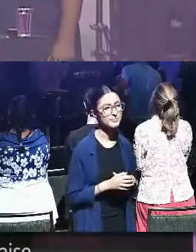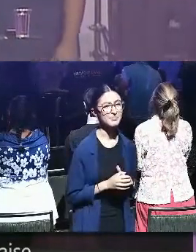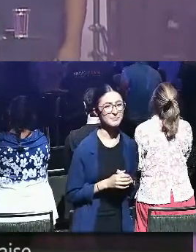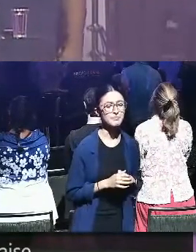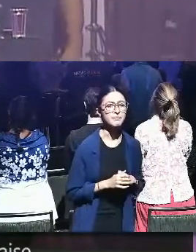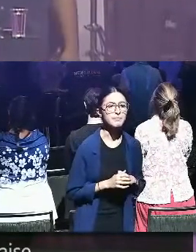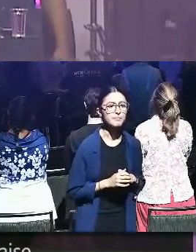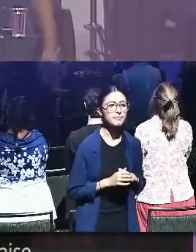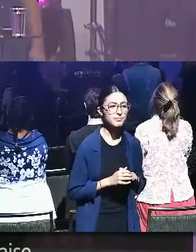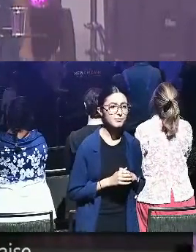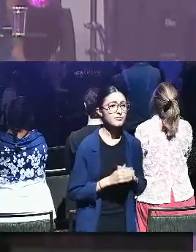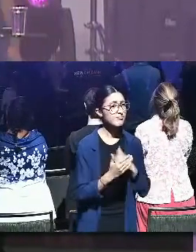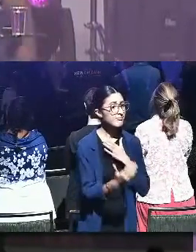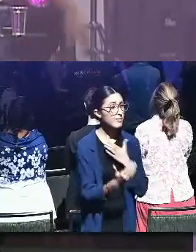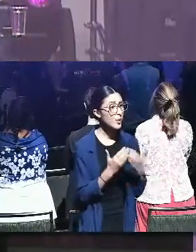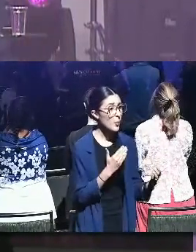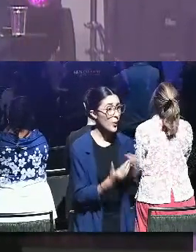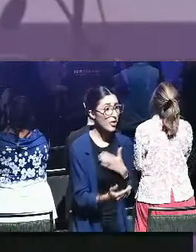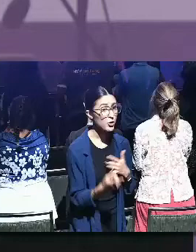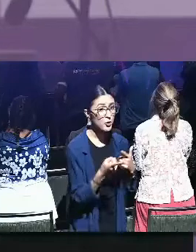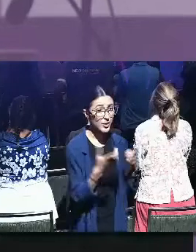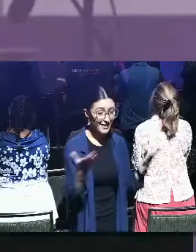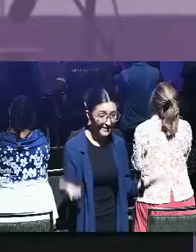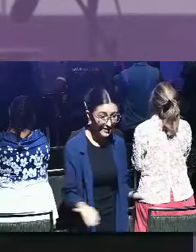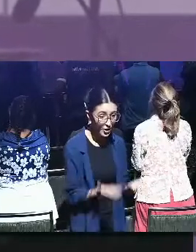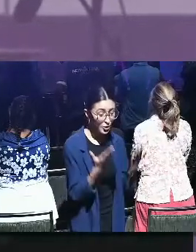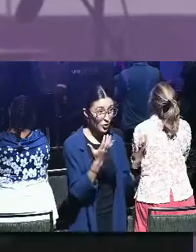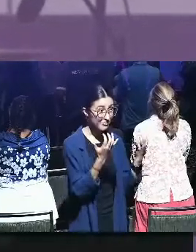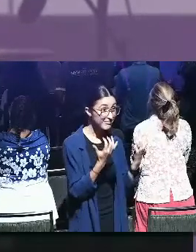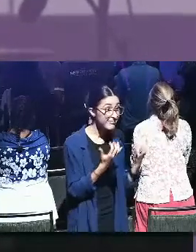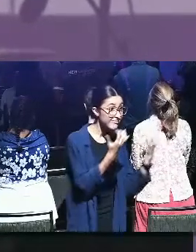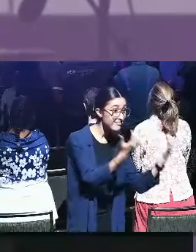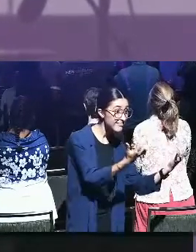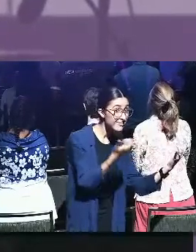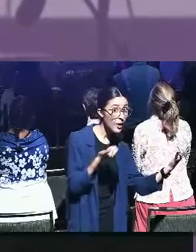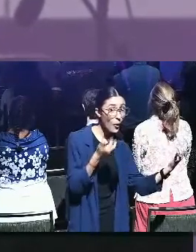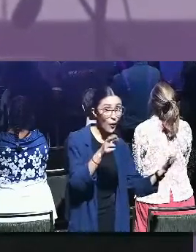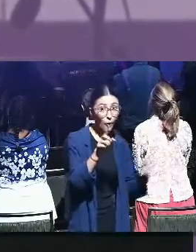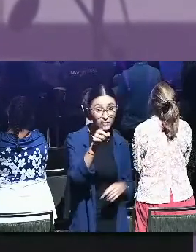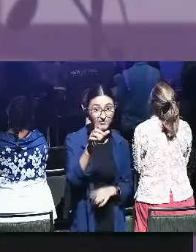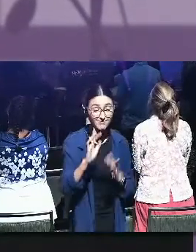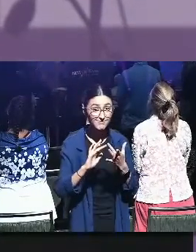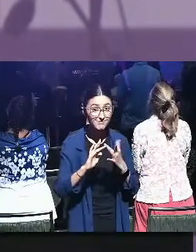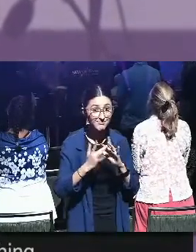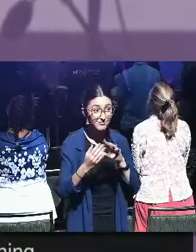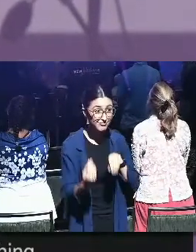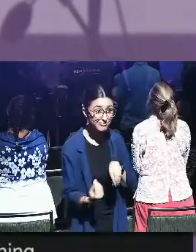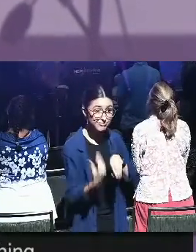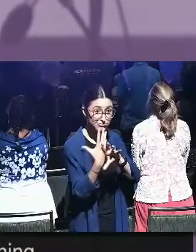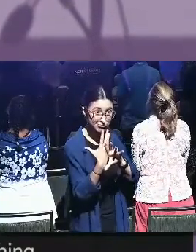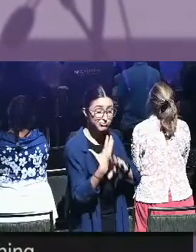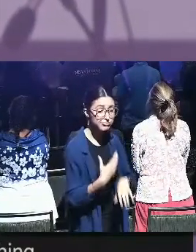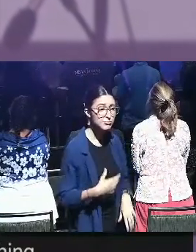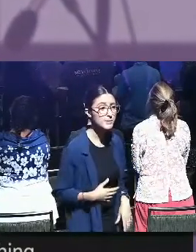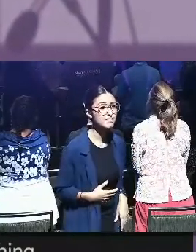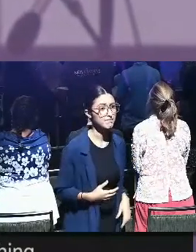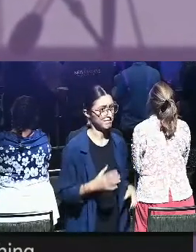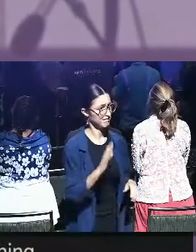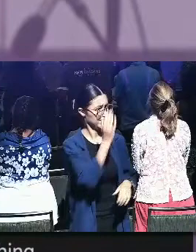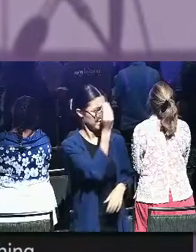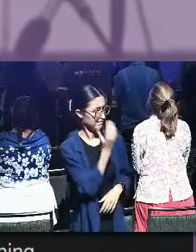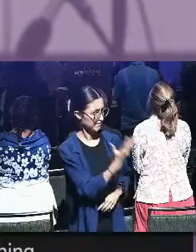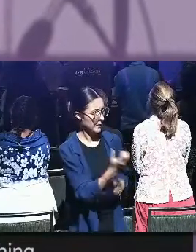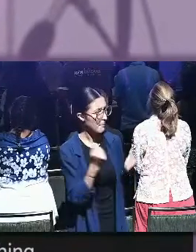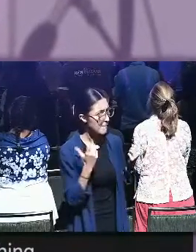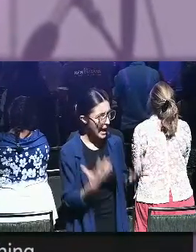So whether you are here in this auditorium or you are watching with us, and many congregations are watching with us around the world